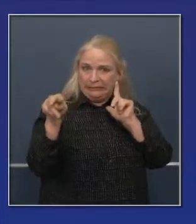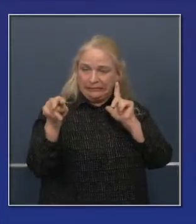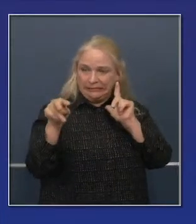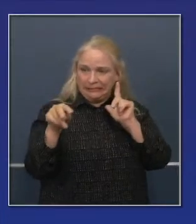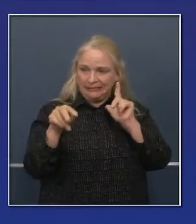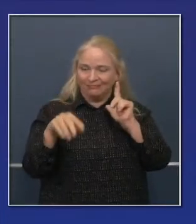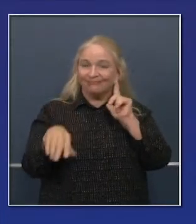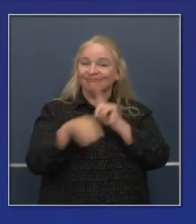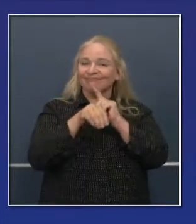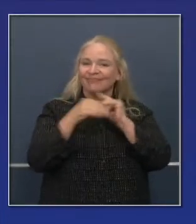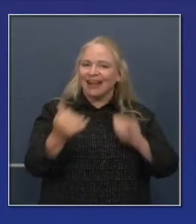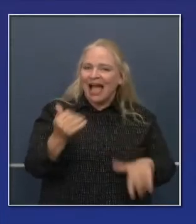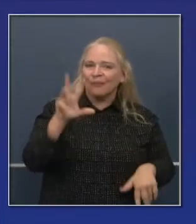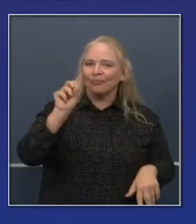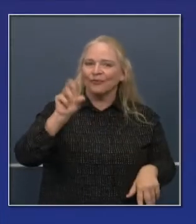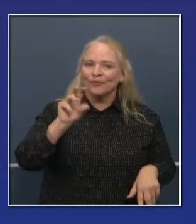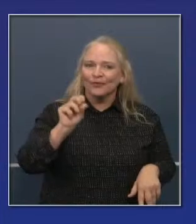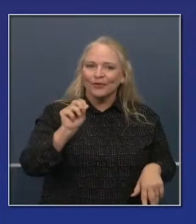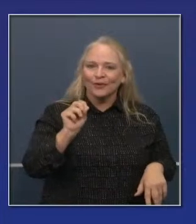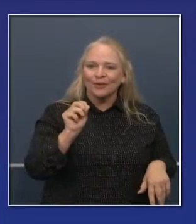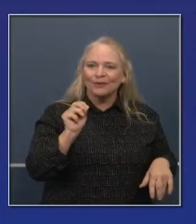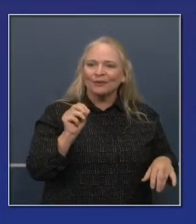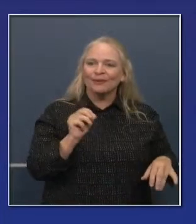7-day average was